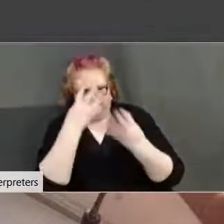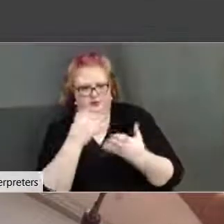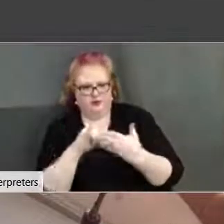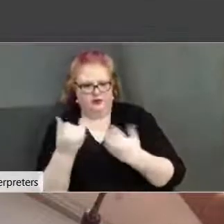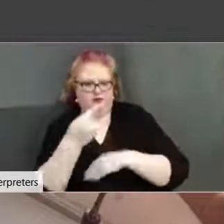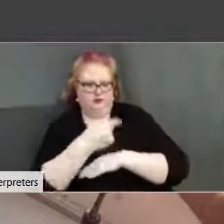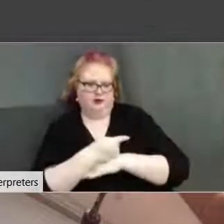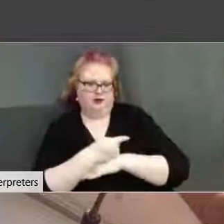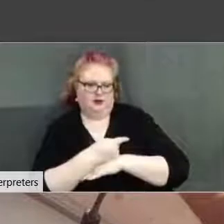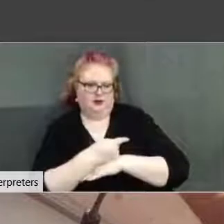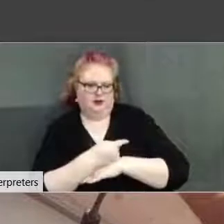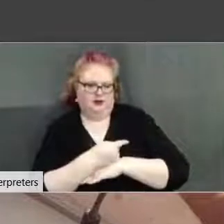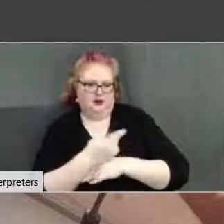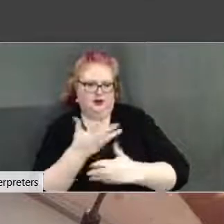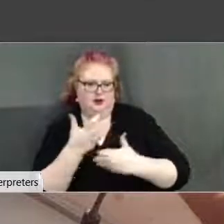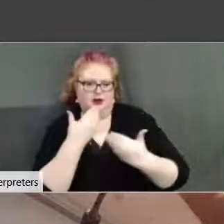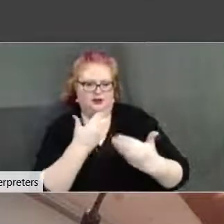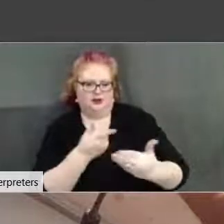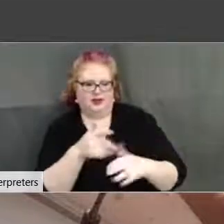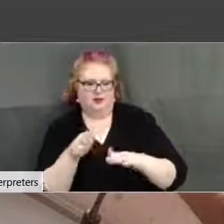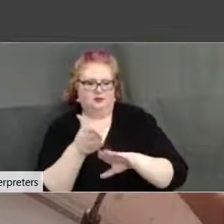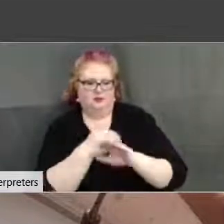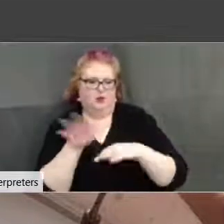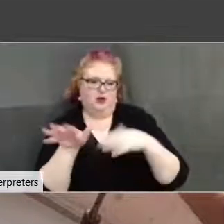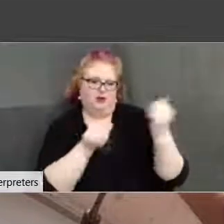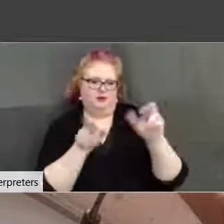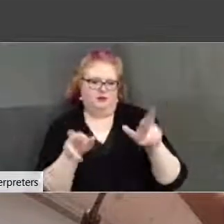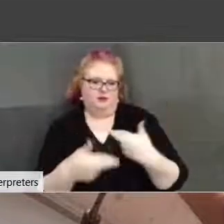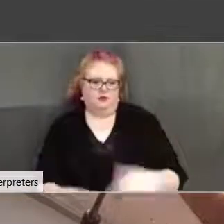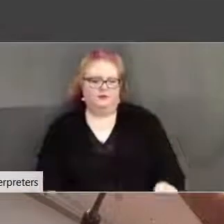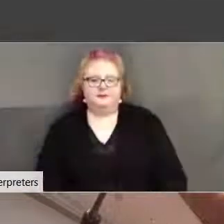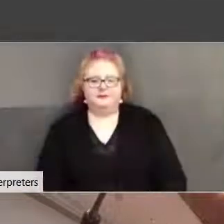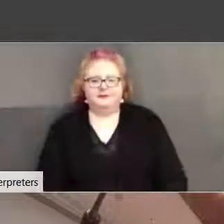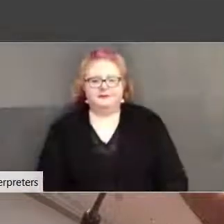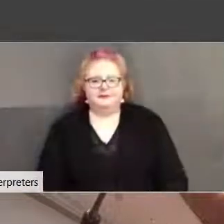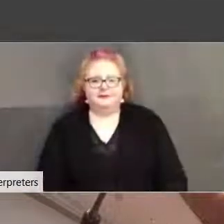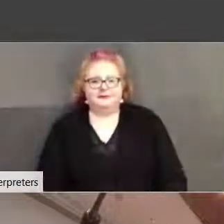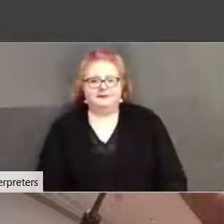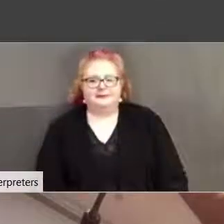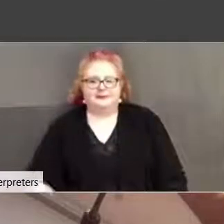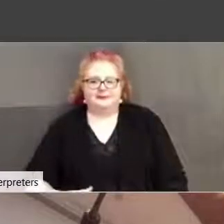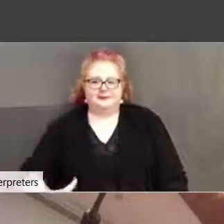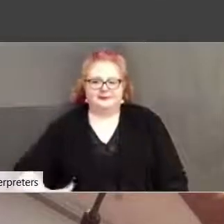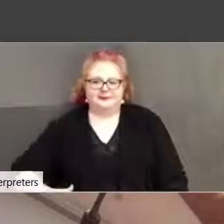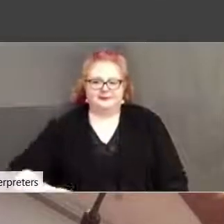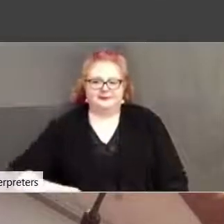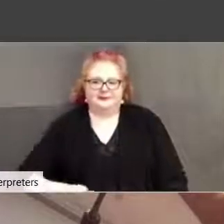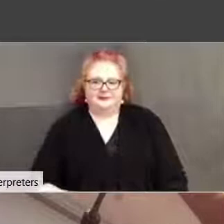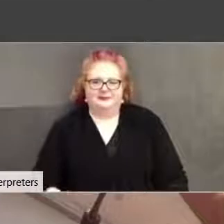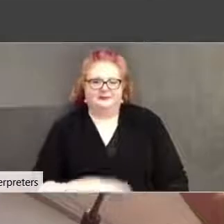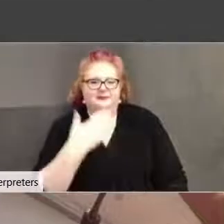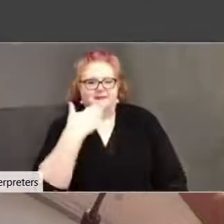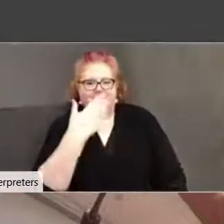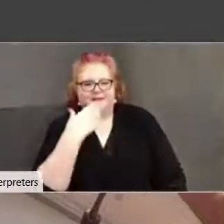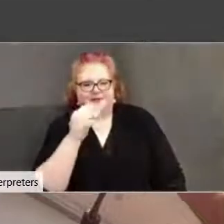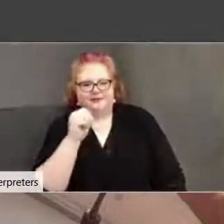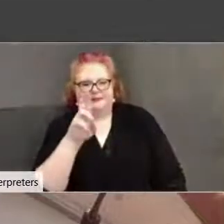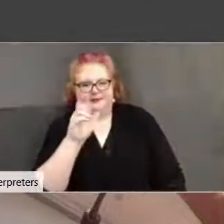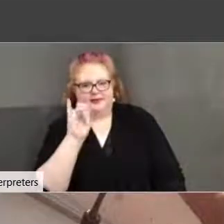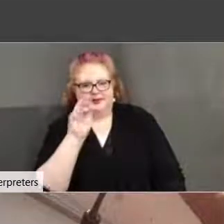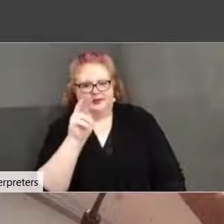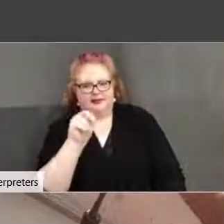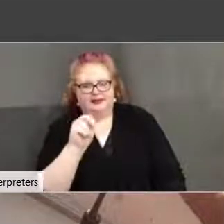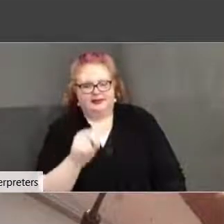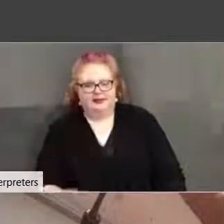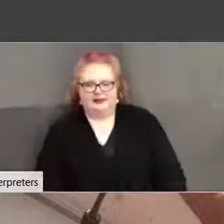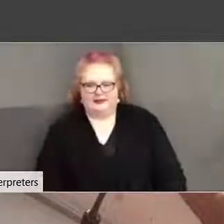So I wanted to thank him before he left the room. Mr. Kane, Director Richardson wanted Thank you, Mr. Kane. We appreciate the.